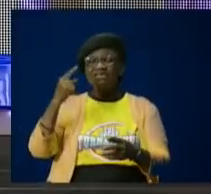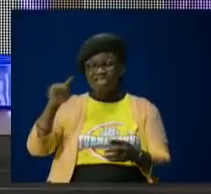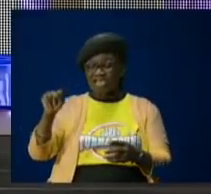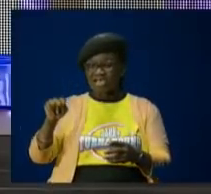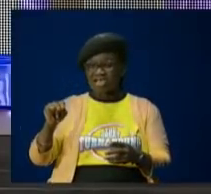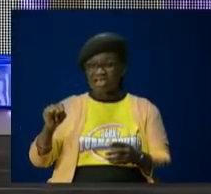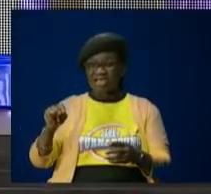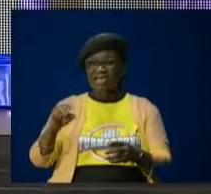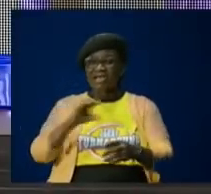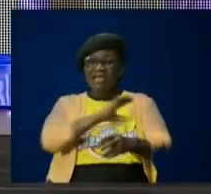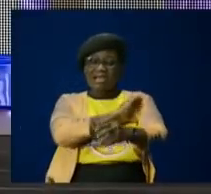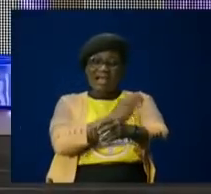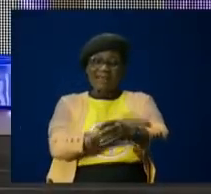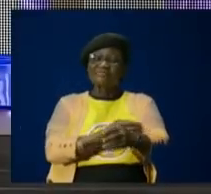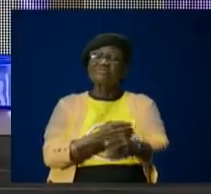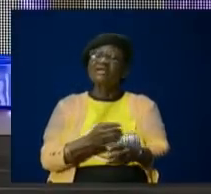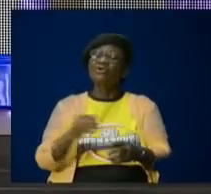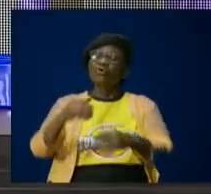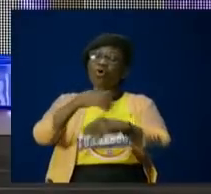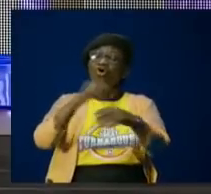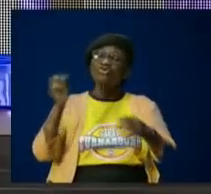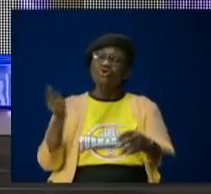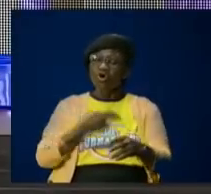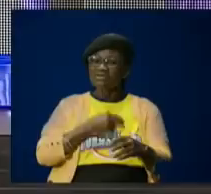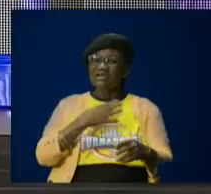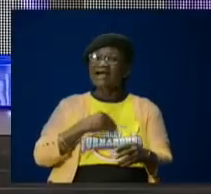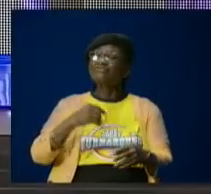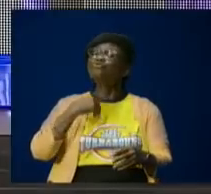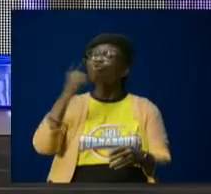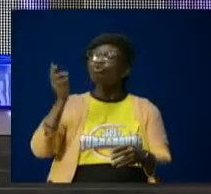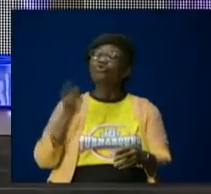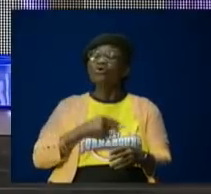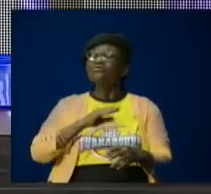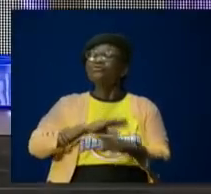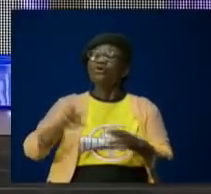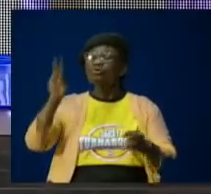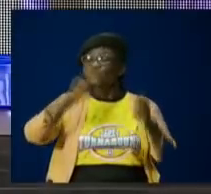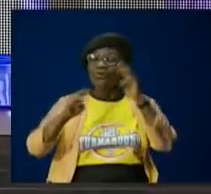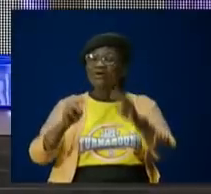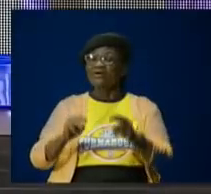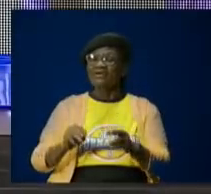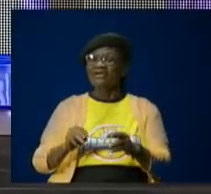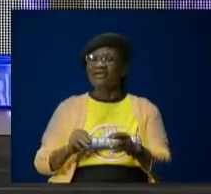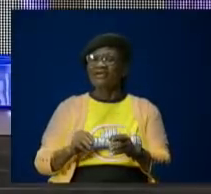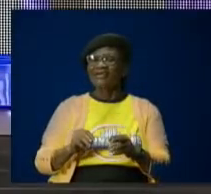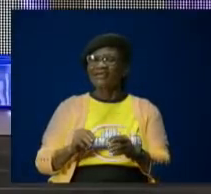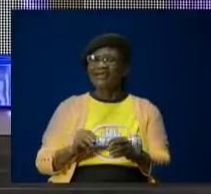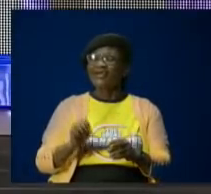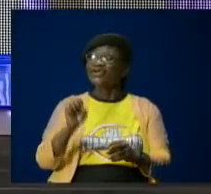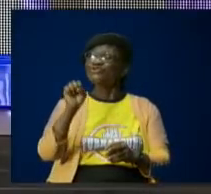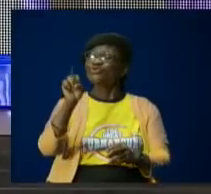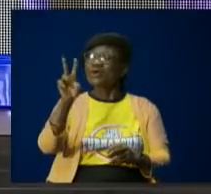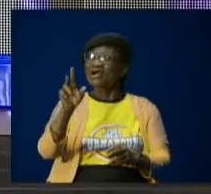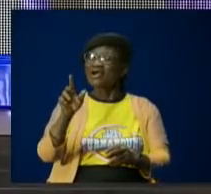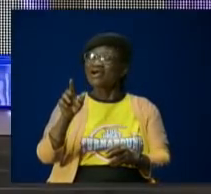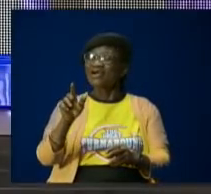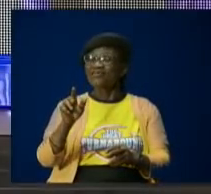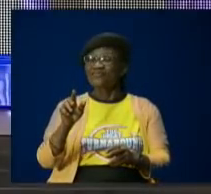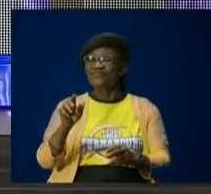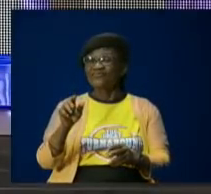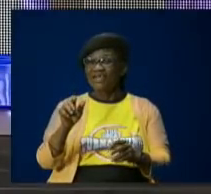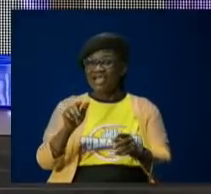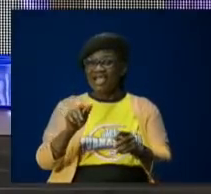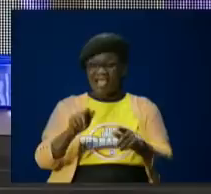not to worry. There are 12 categories of storms. Category 1, the smallest. Category 12,